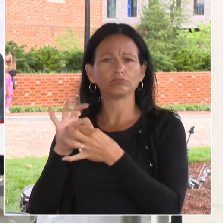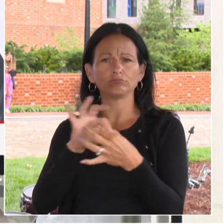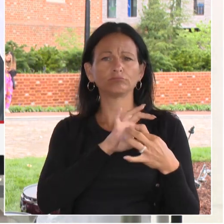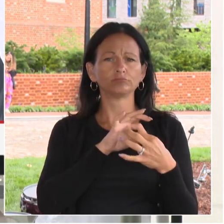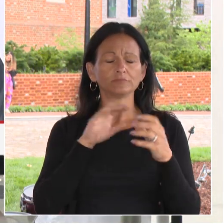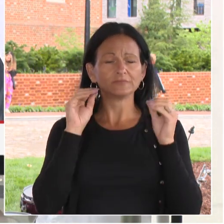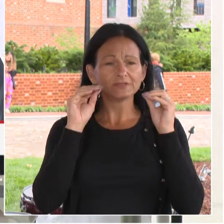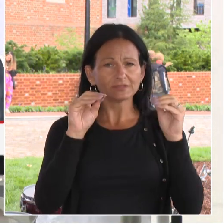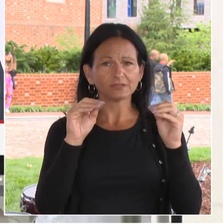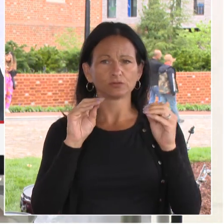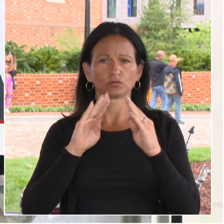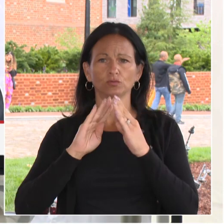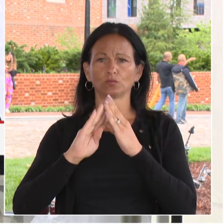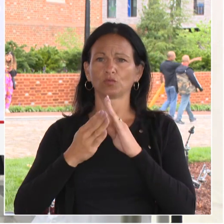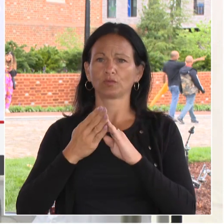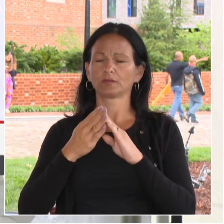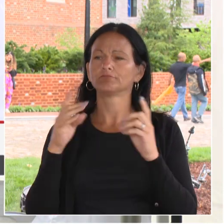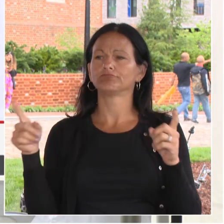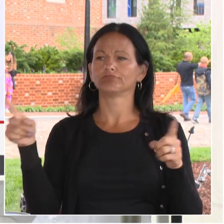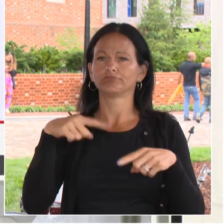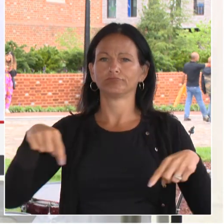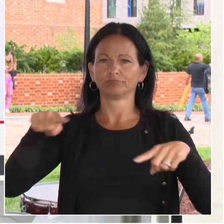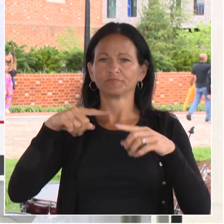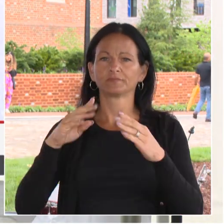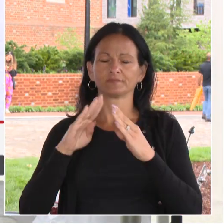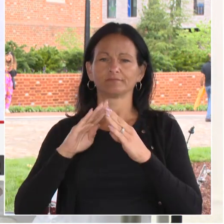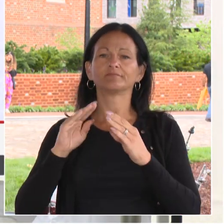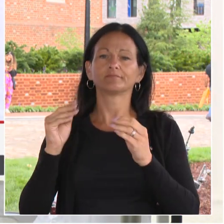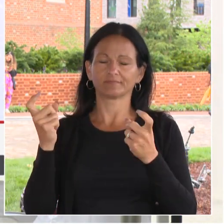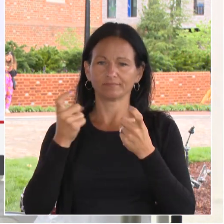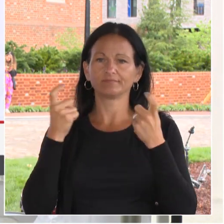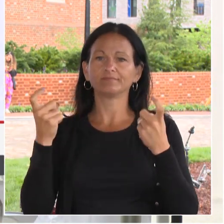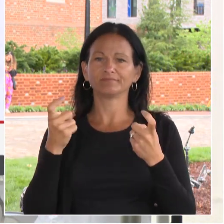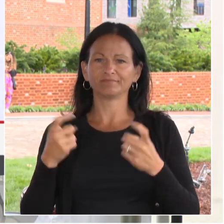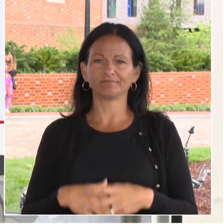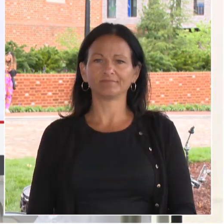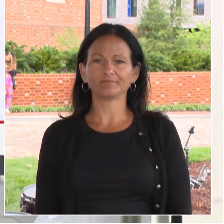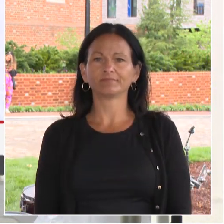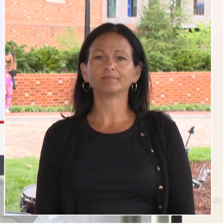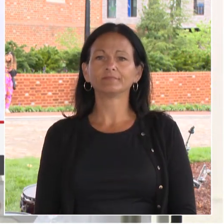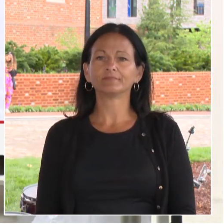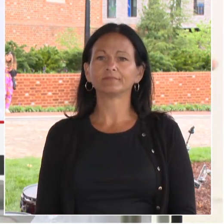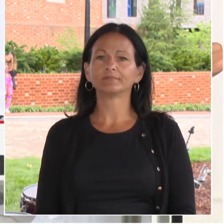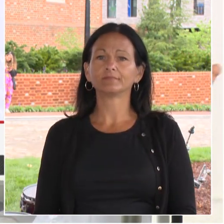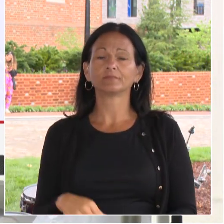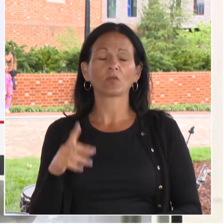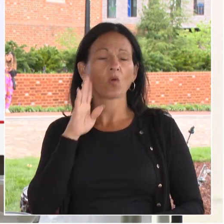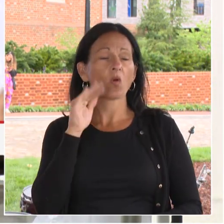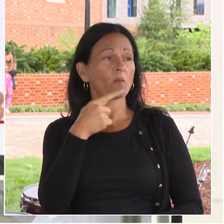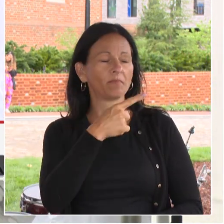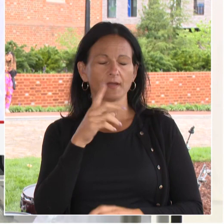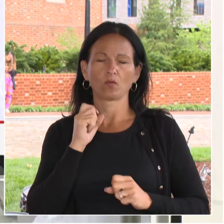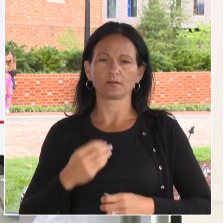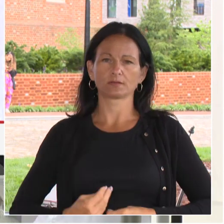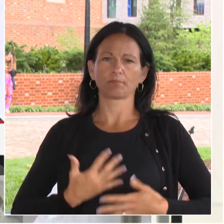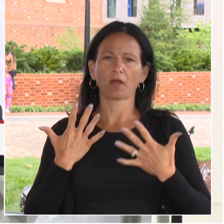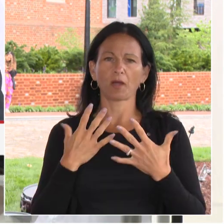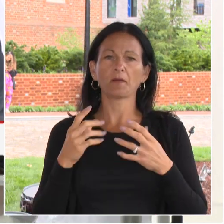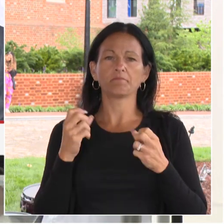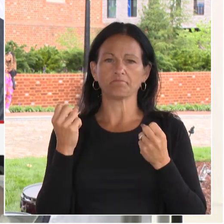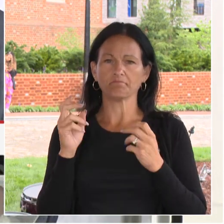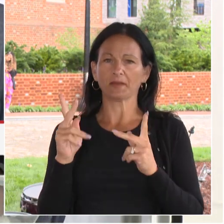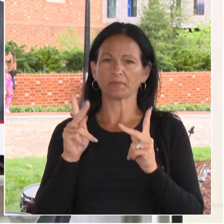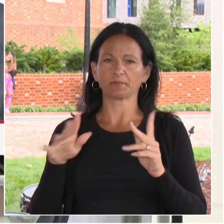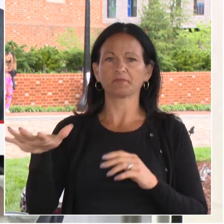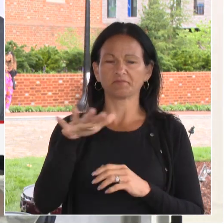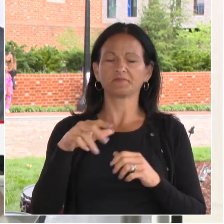to cherish. This would inspire the title of this sculpture, Nurture. Now, since